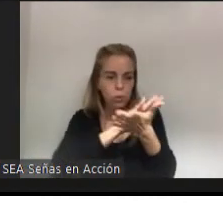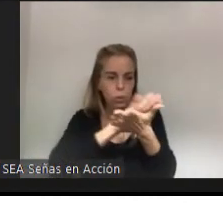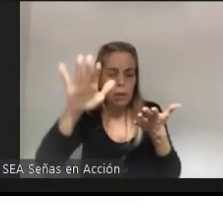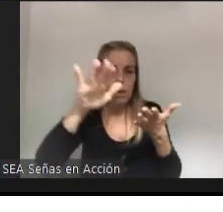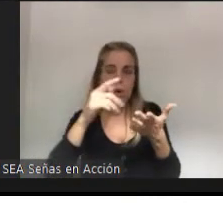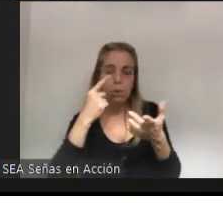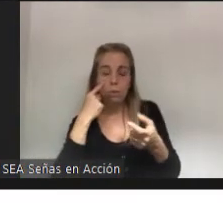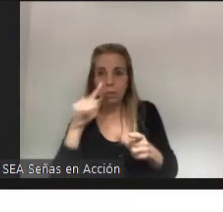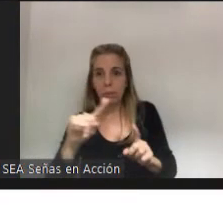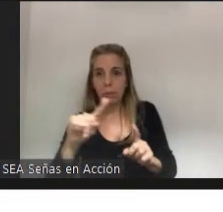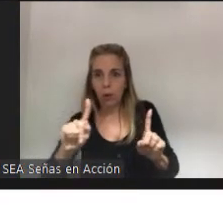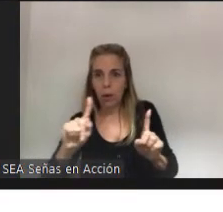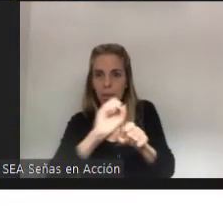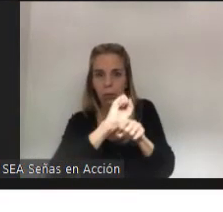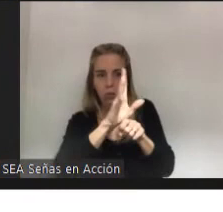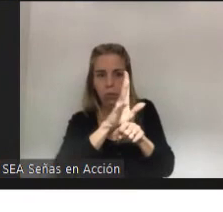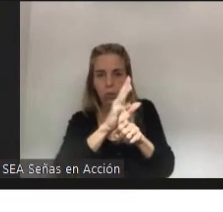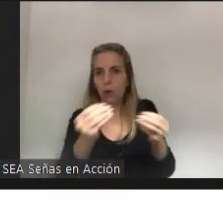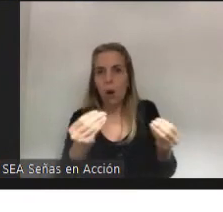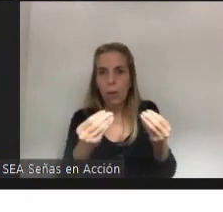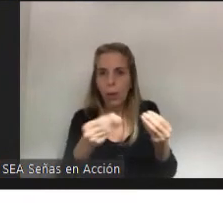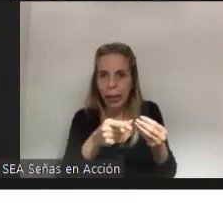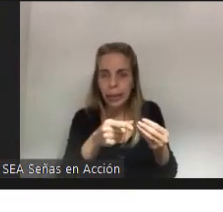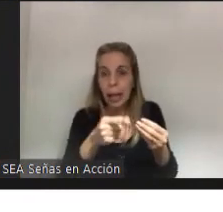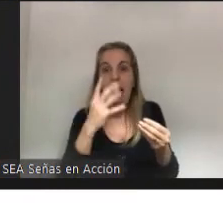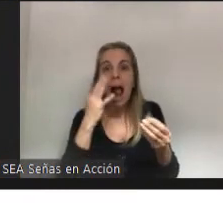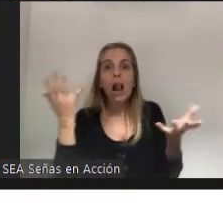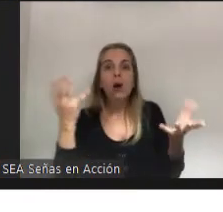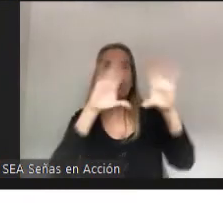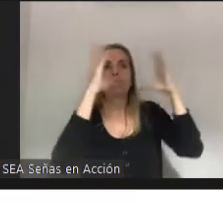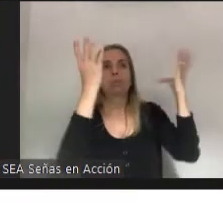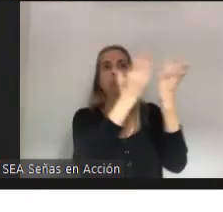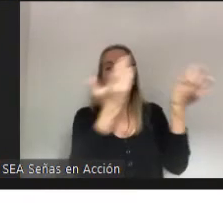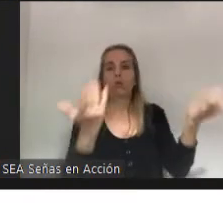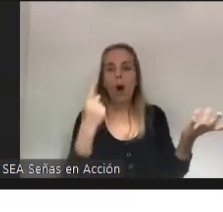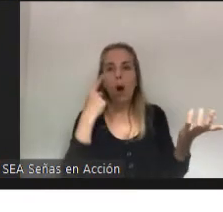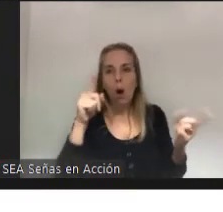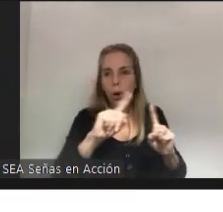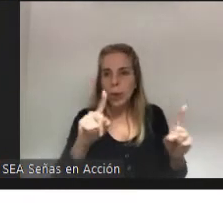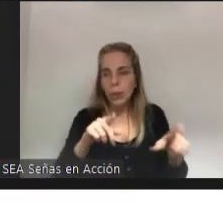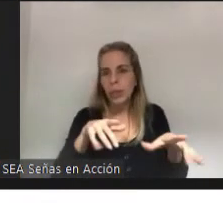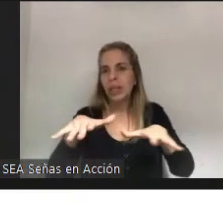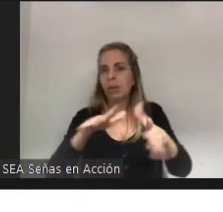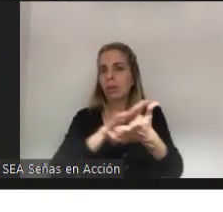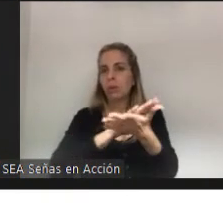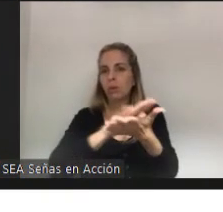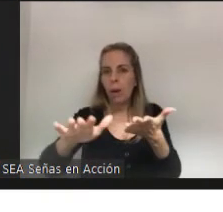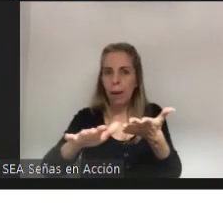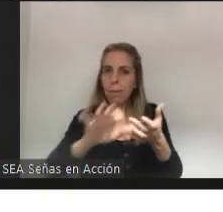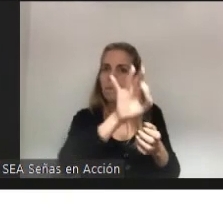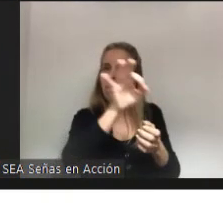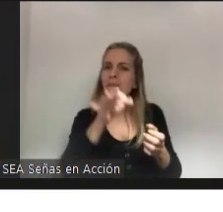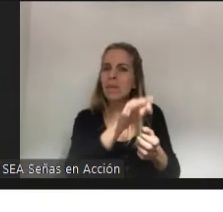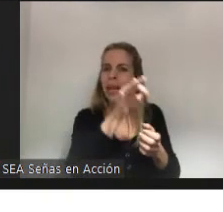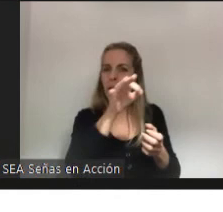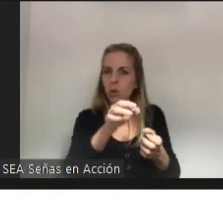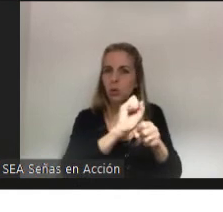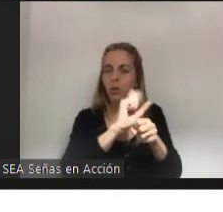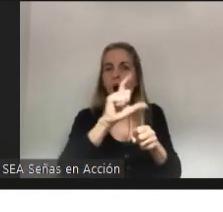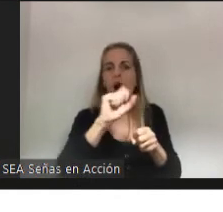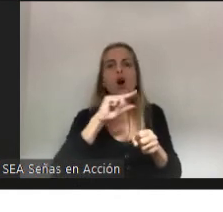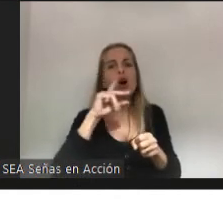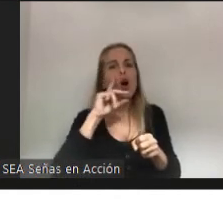so widely unknown as COVID-19 is, it's such a paramount global phenomenon rather